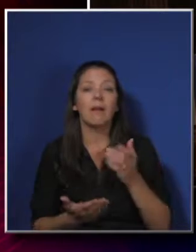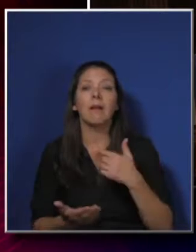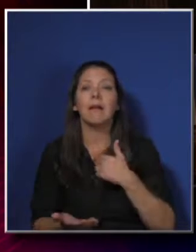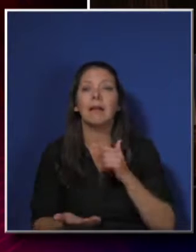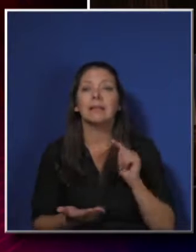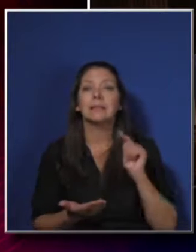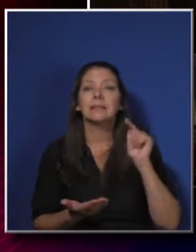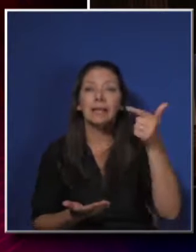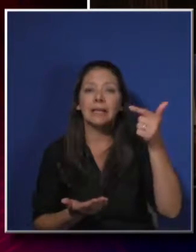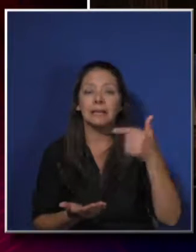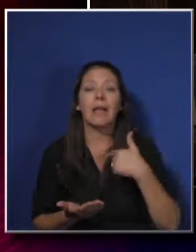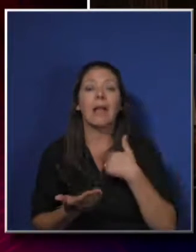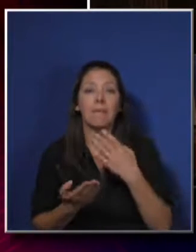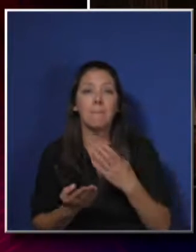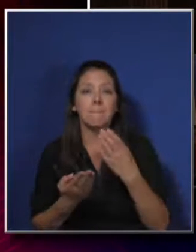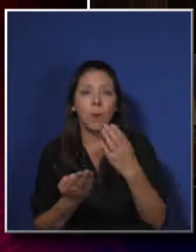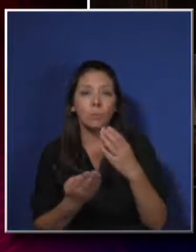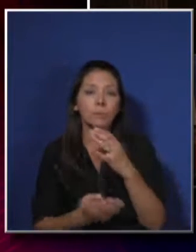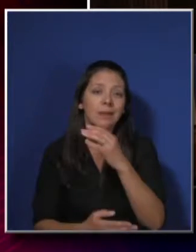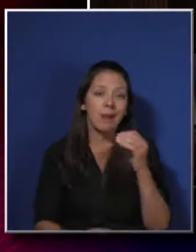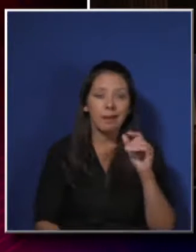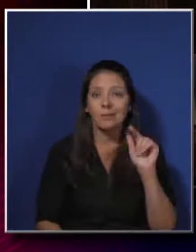I have a motion and a second.